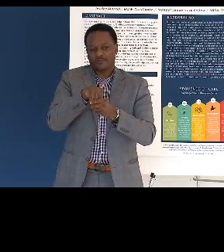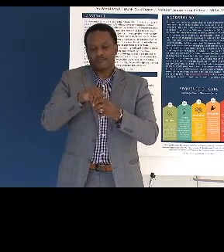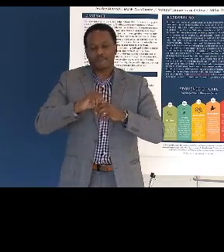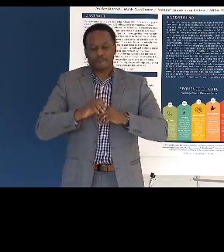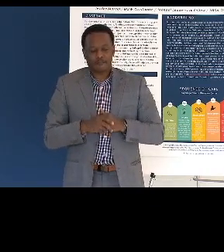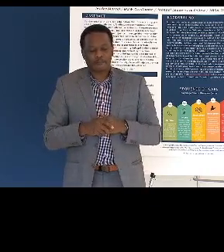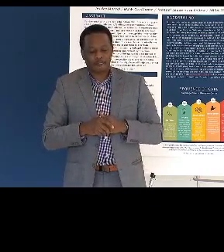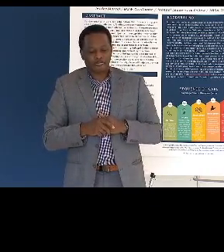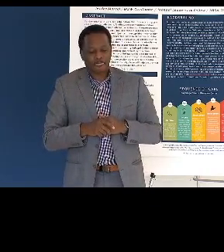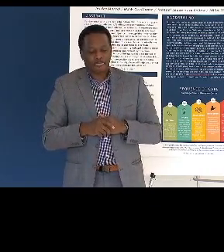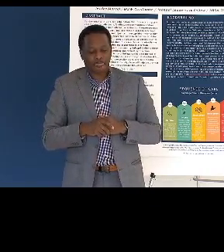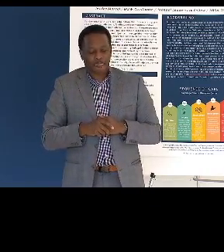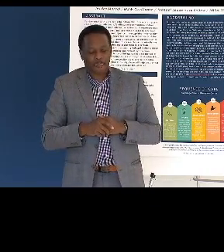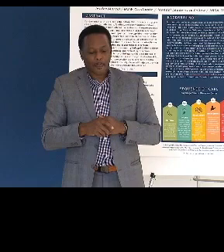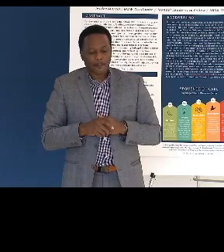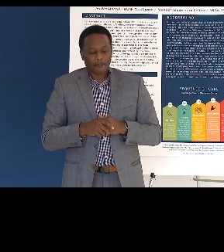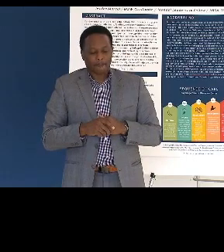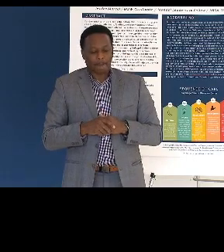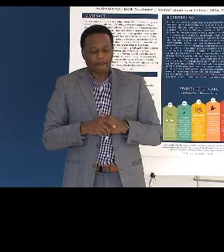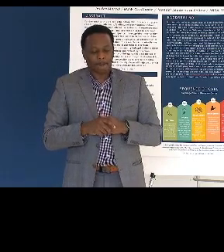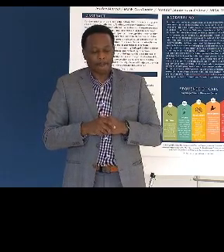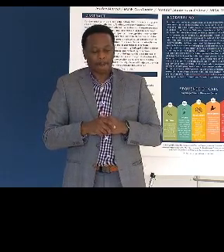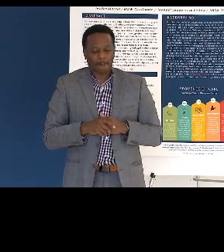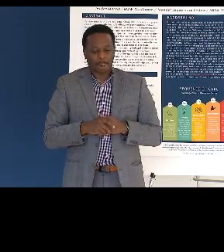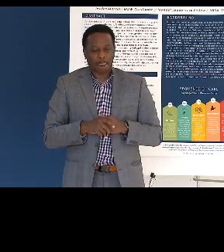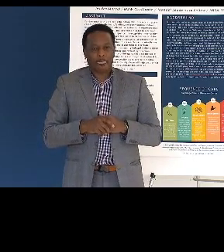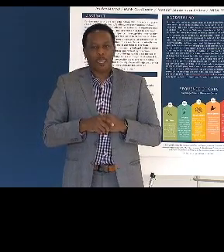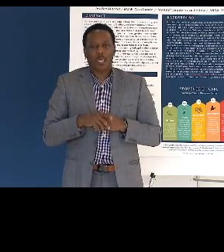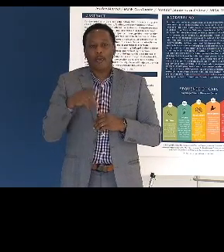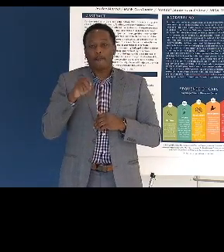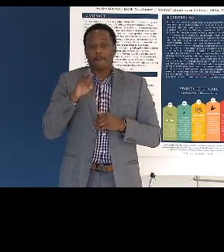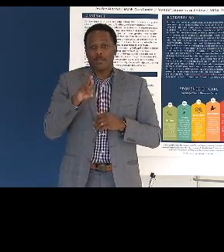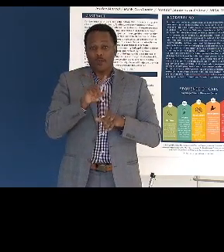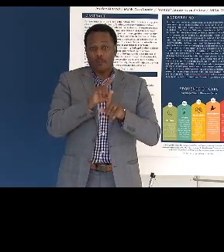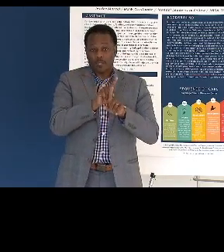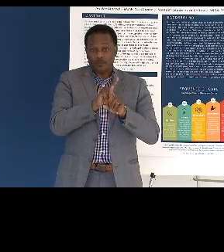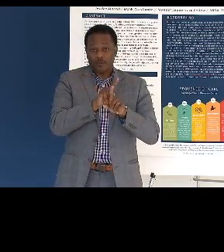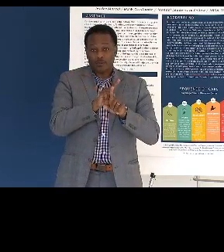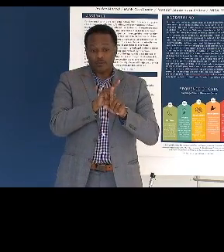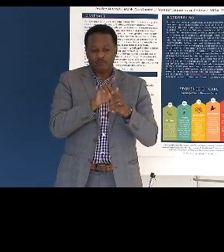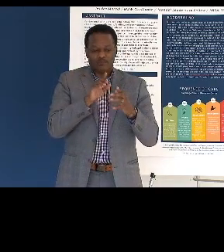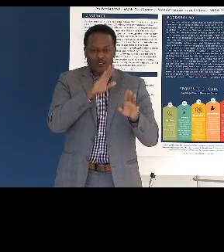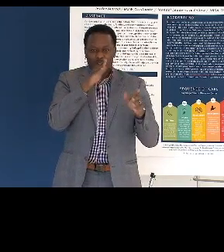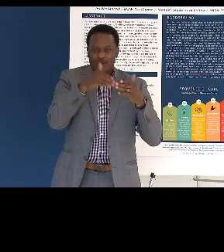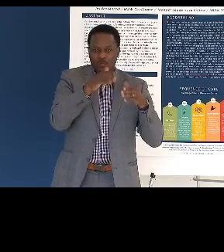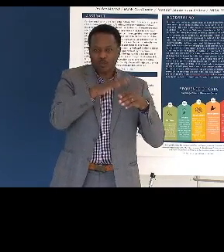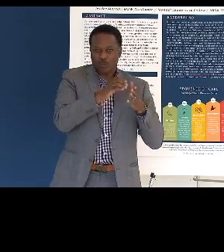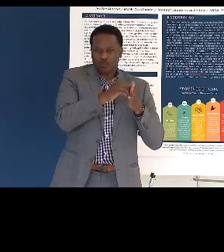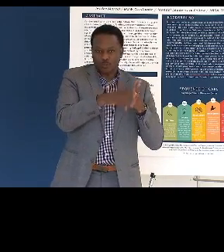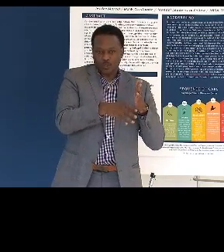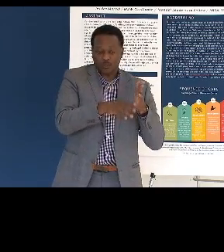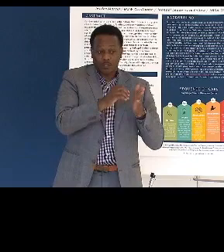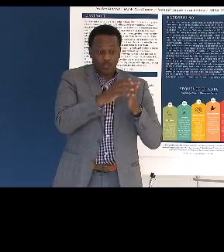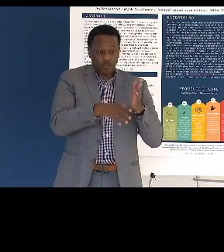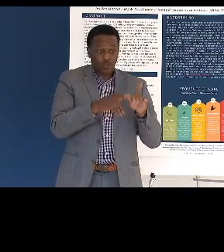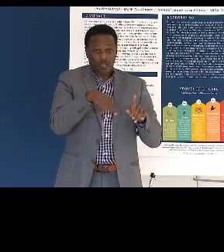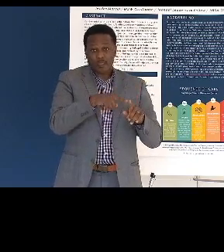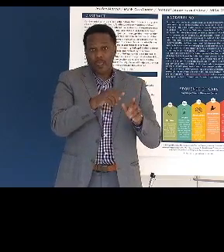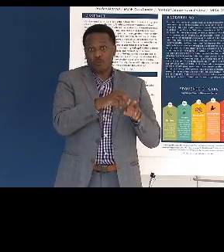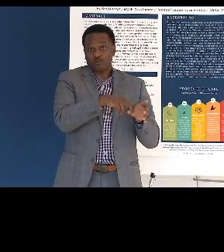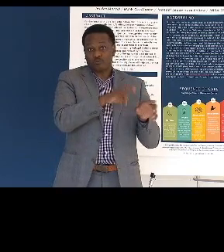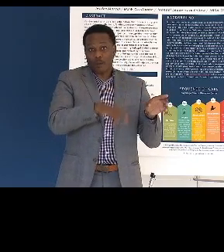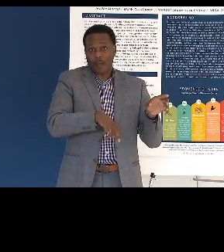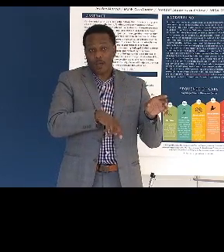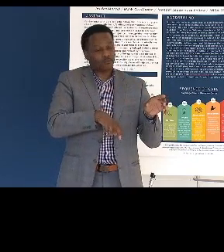Peer mentoring is supported by student integration theory, which suggests that students are less likely to drop out when they're involved on